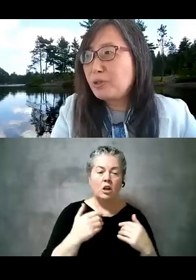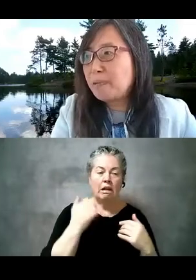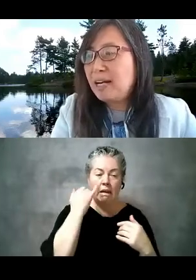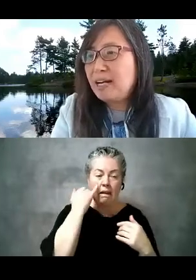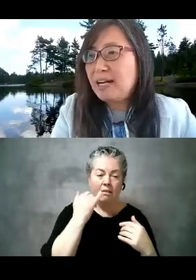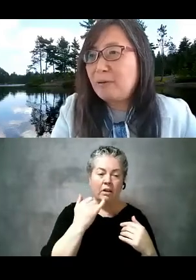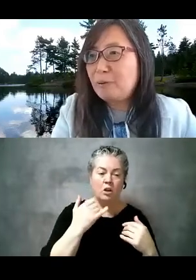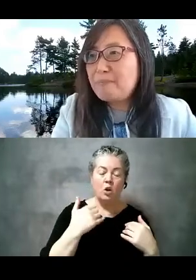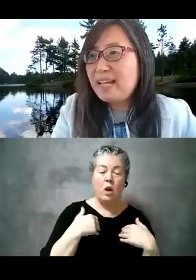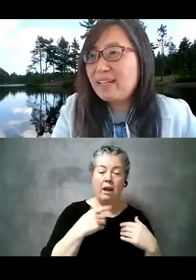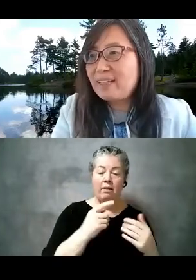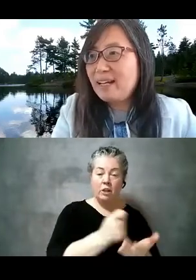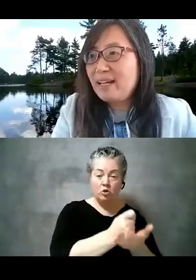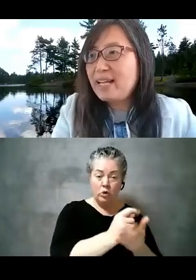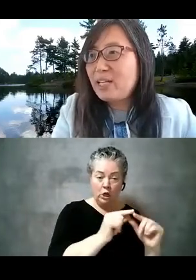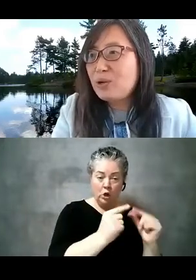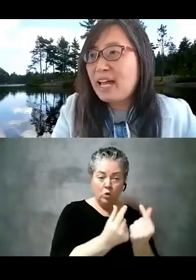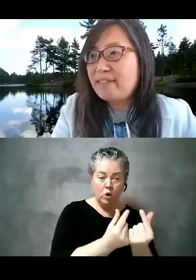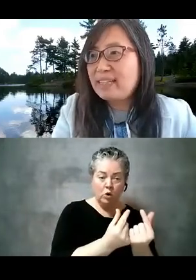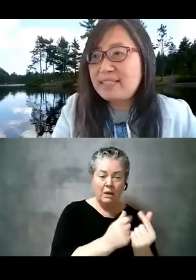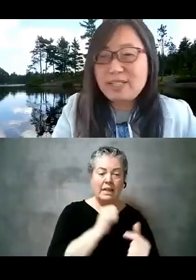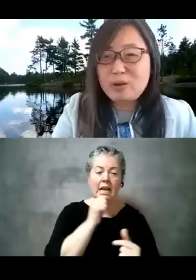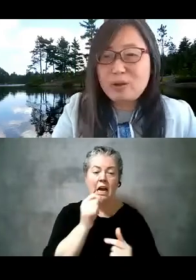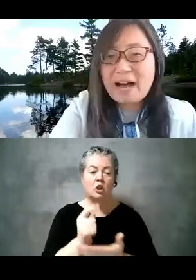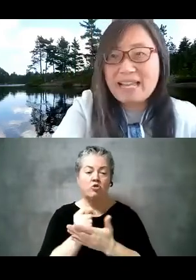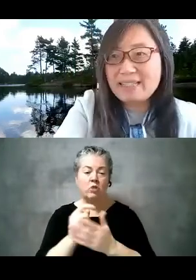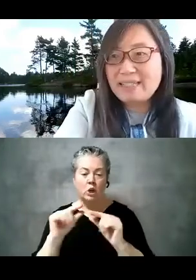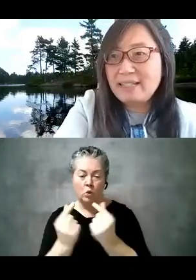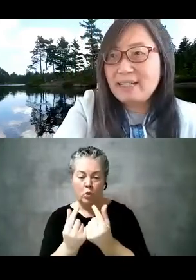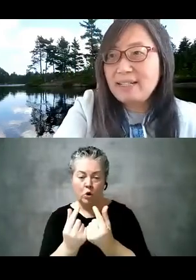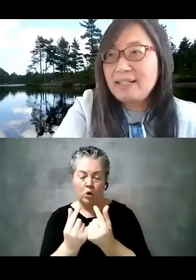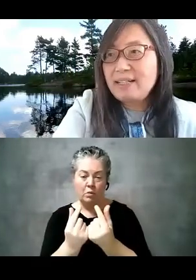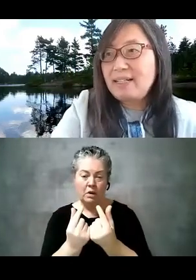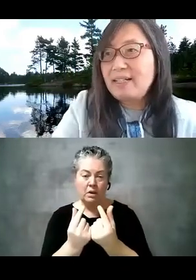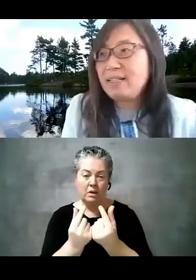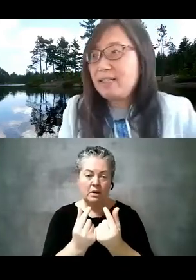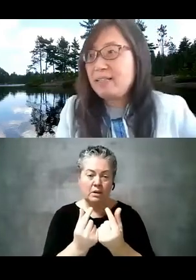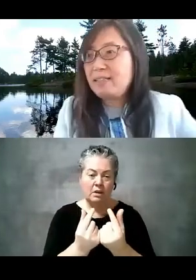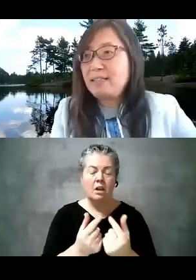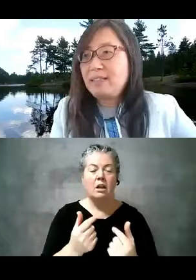untreated group remain, then you will have a non-zero bias.